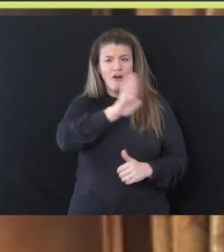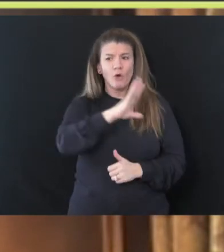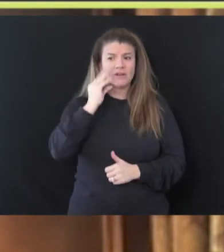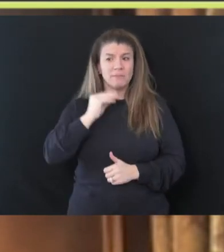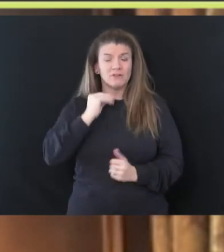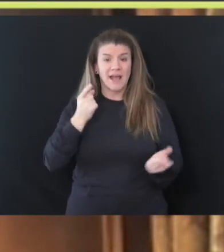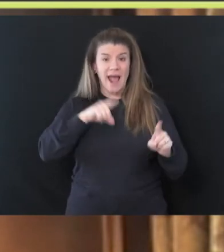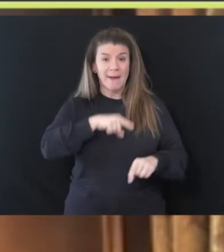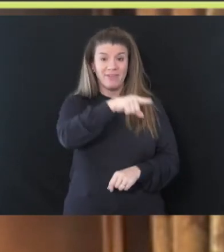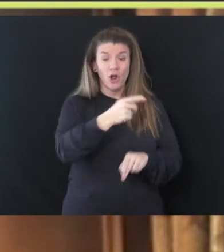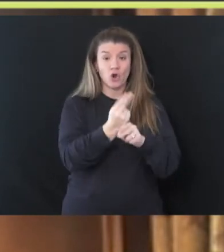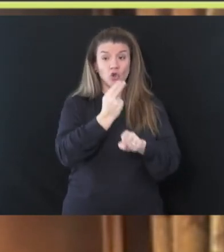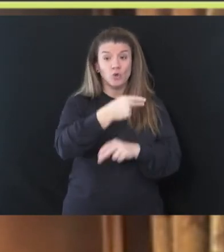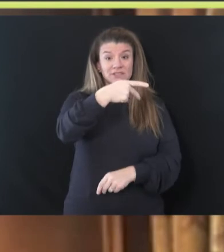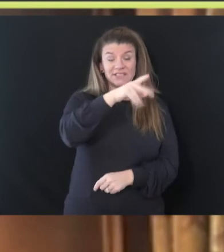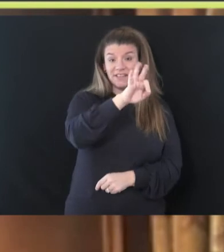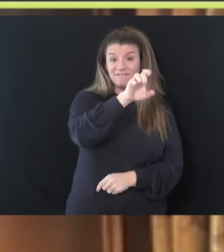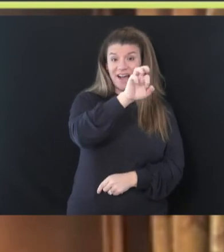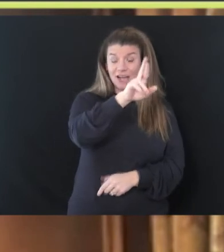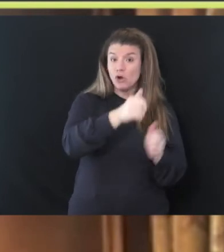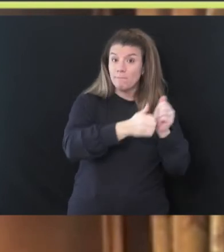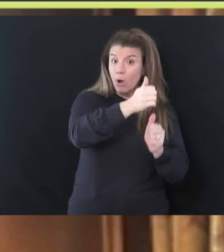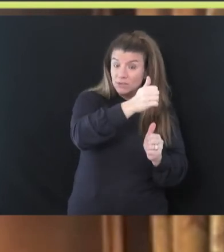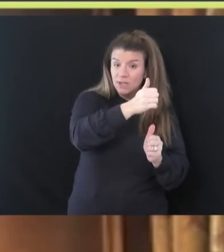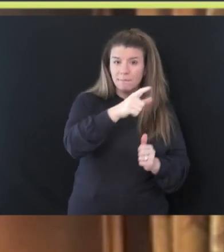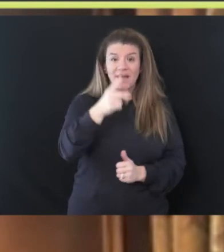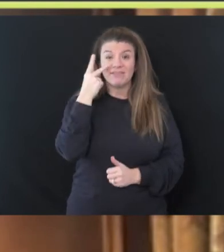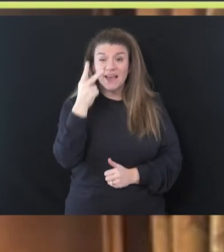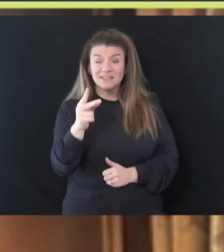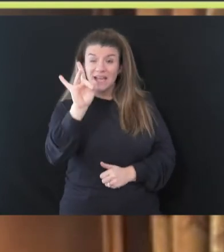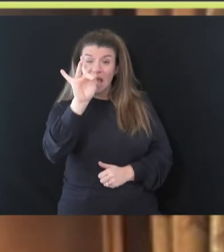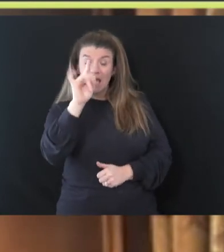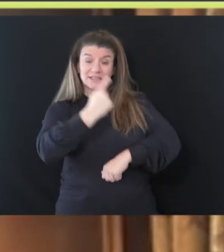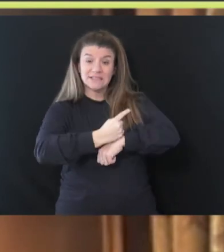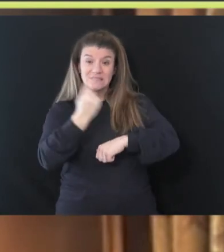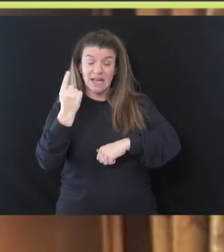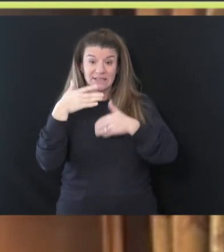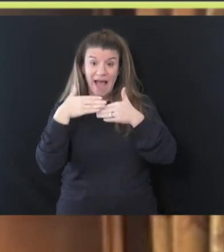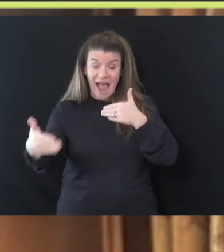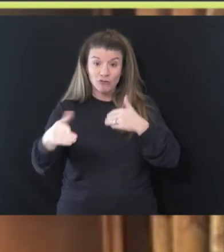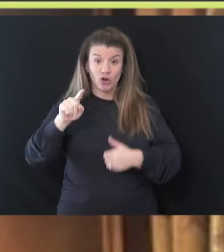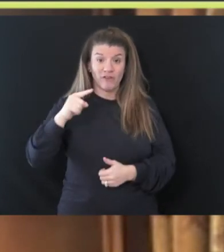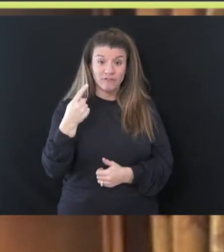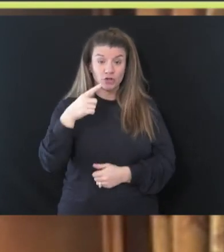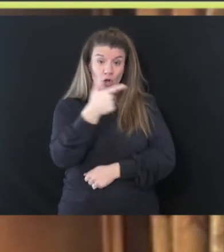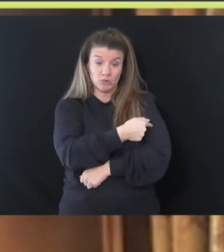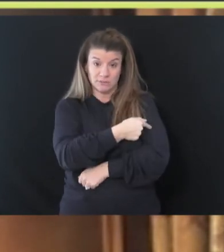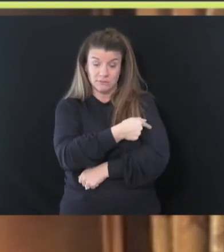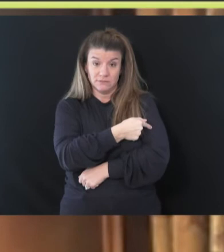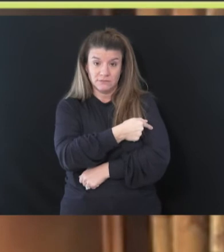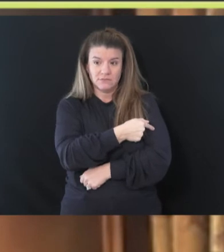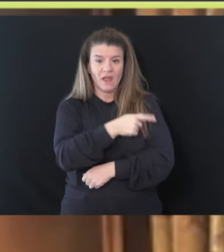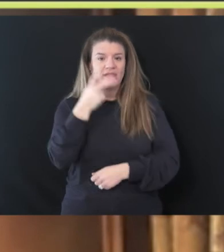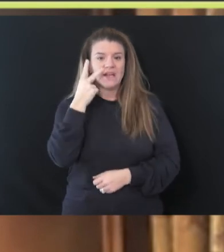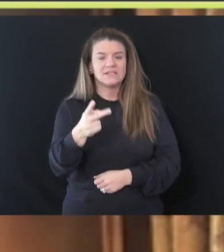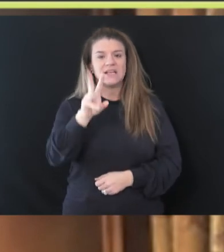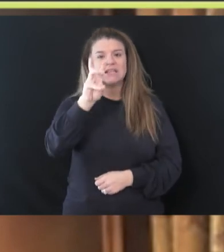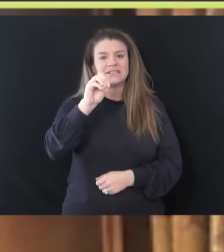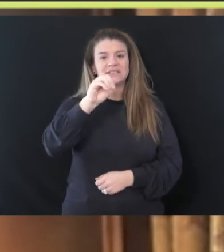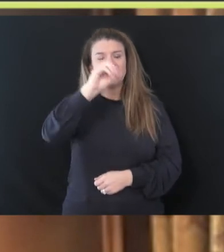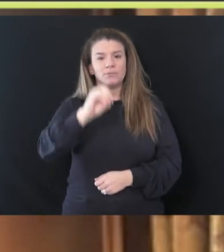experience using the Pfizer vaccine mostly, but they see 18 days after the first dose, they see a